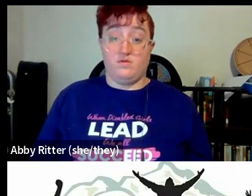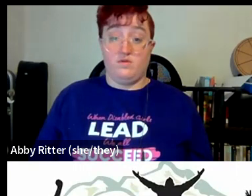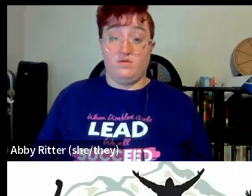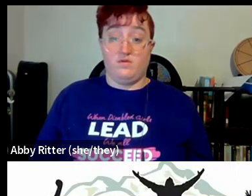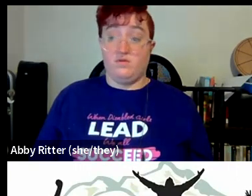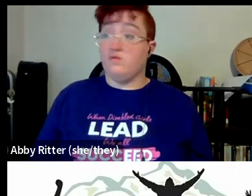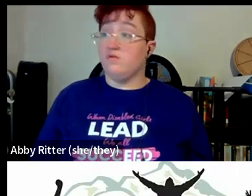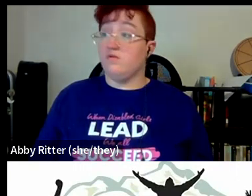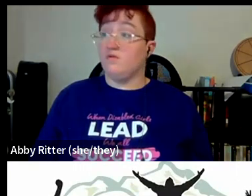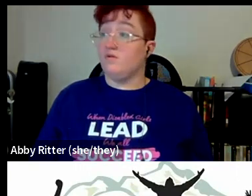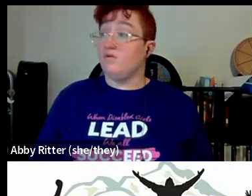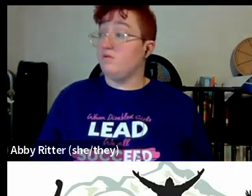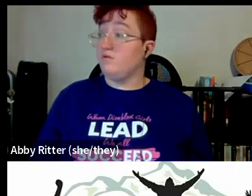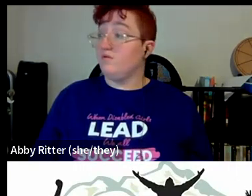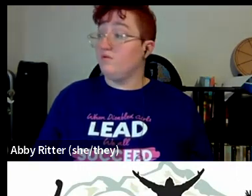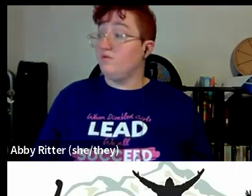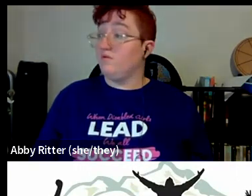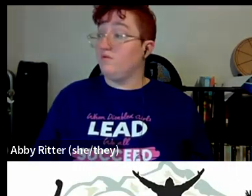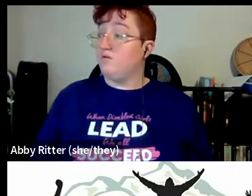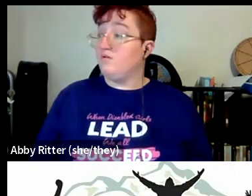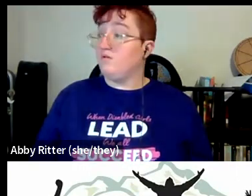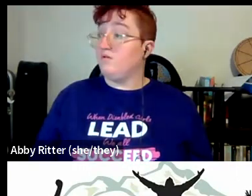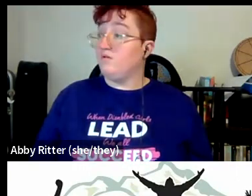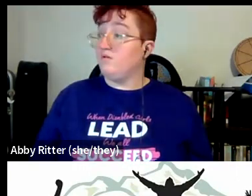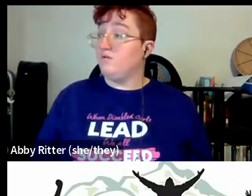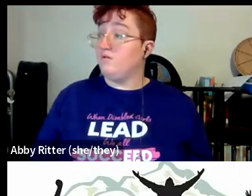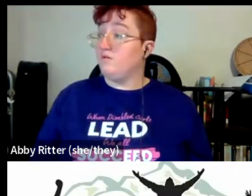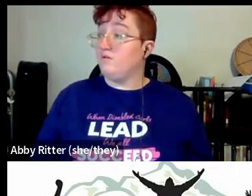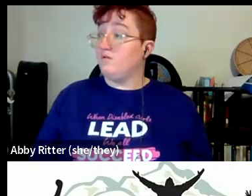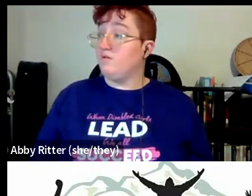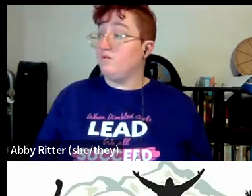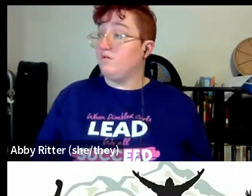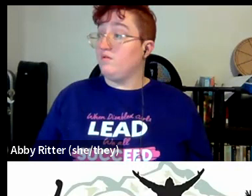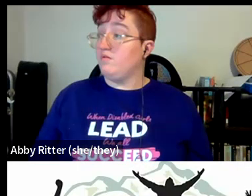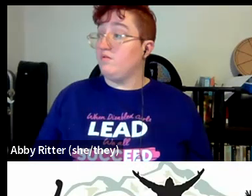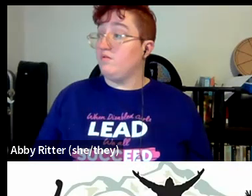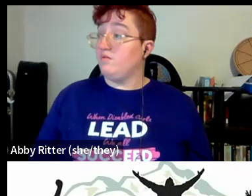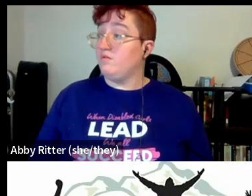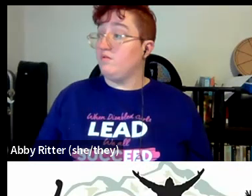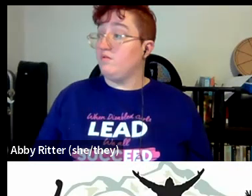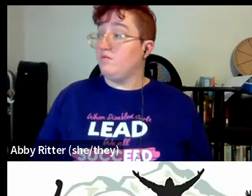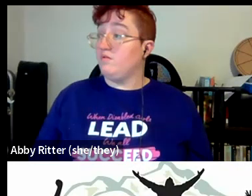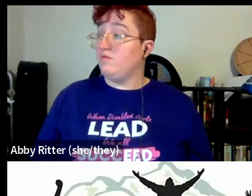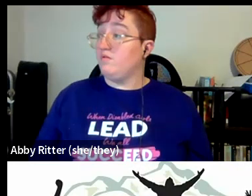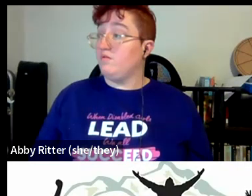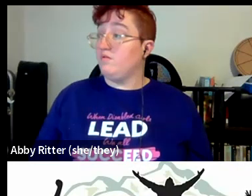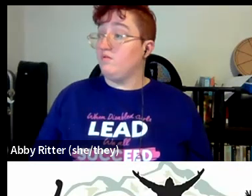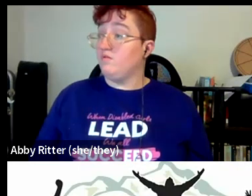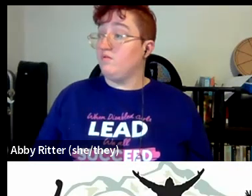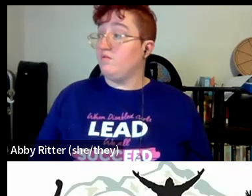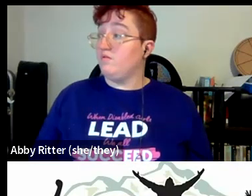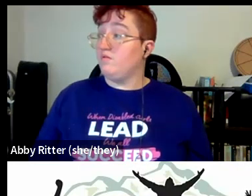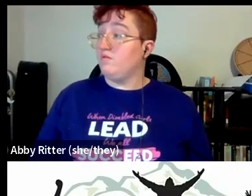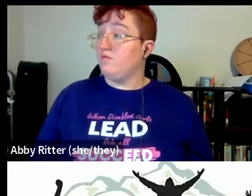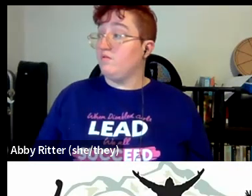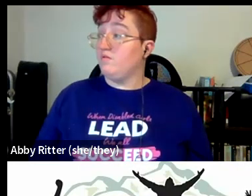general education, or? I'm gonna say probably a little bit of all of those, depending on what the group would,